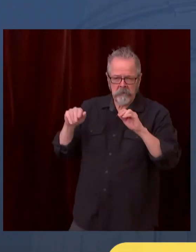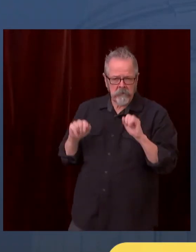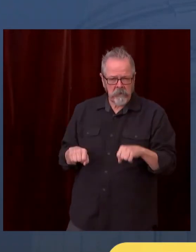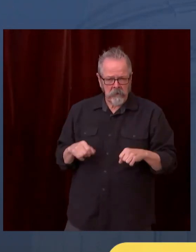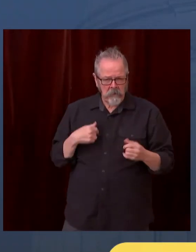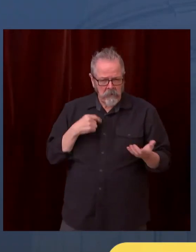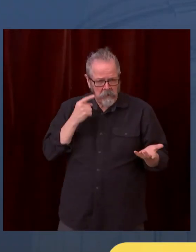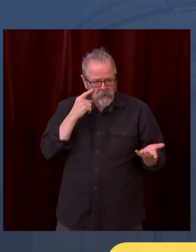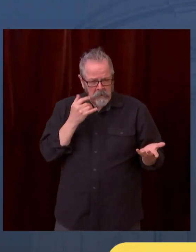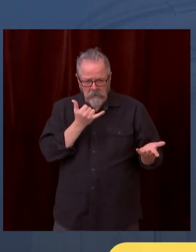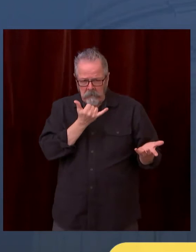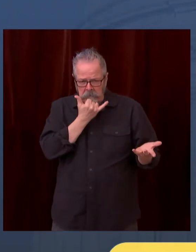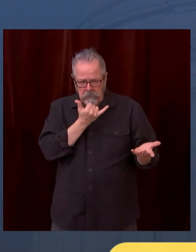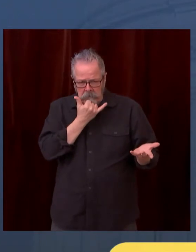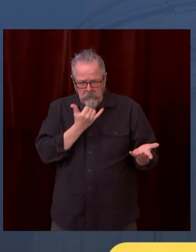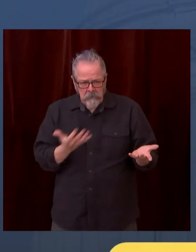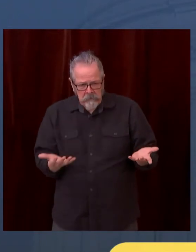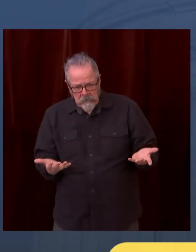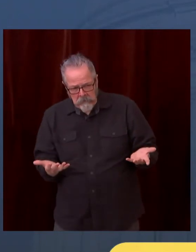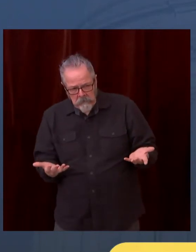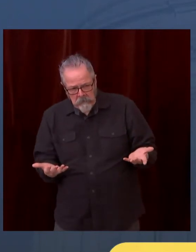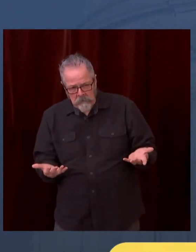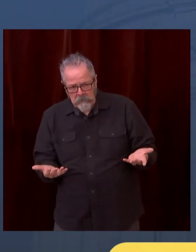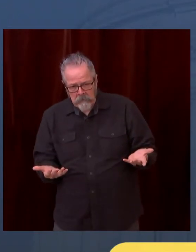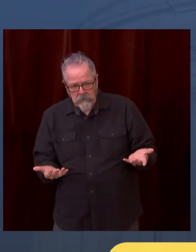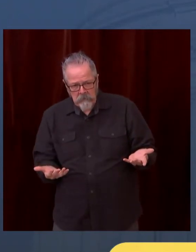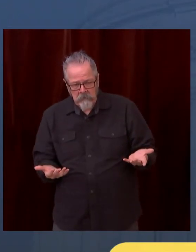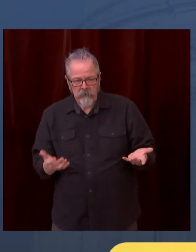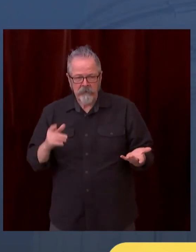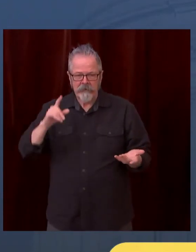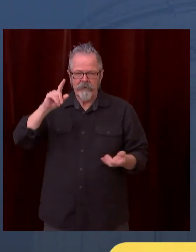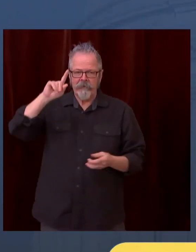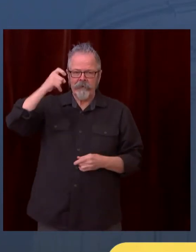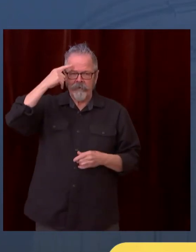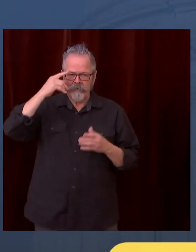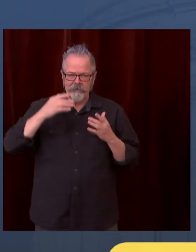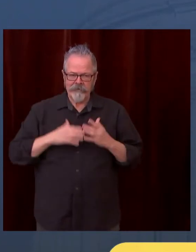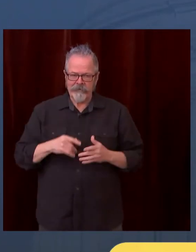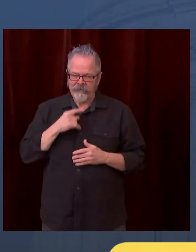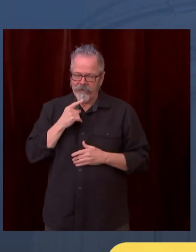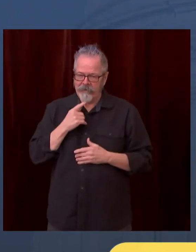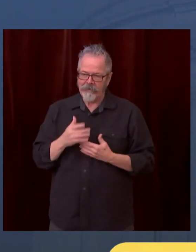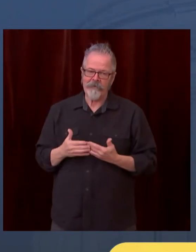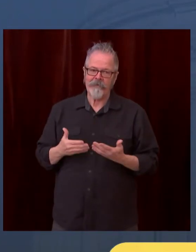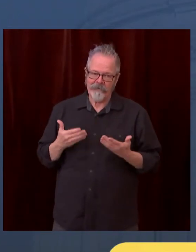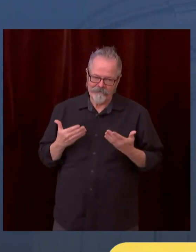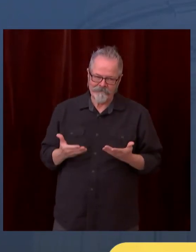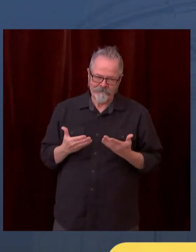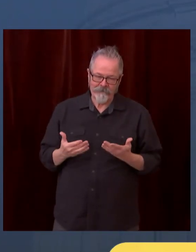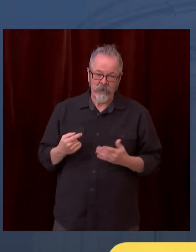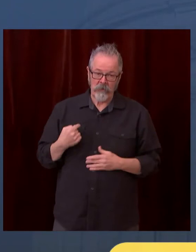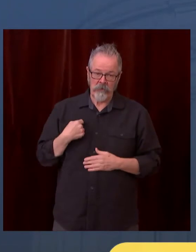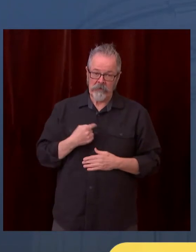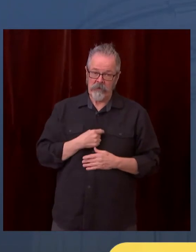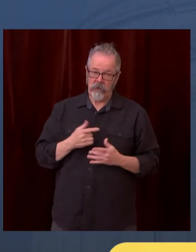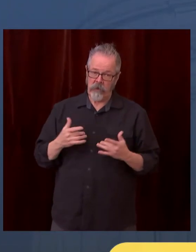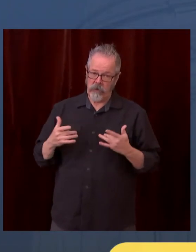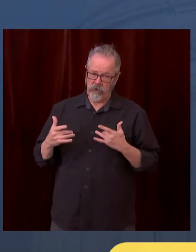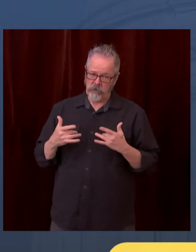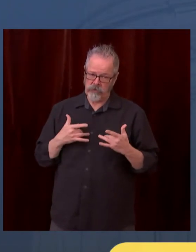happen in the insurgency at the U.S. Capitol than right now the pandemic. So I think the main concern at the